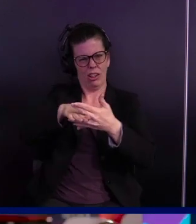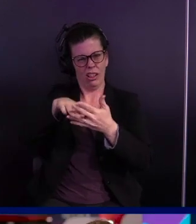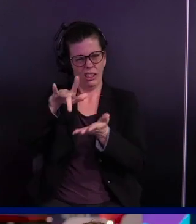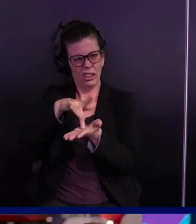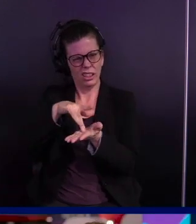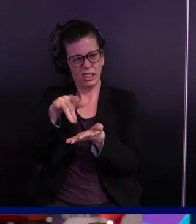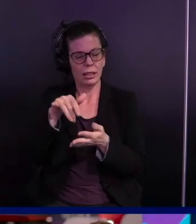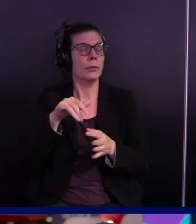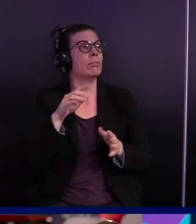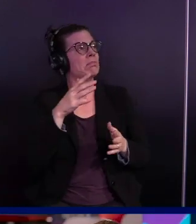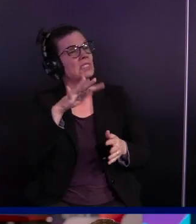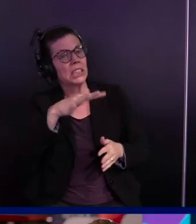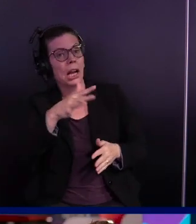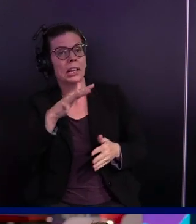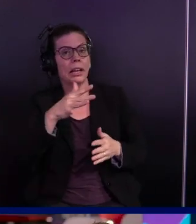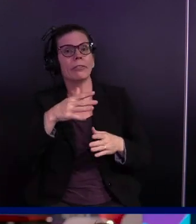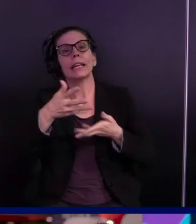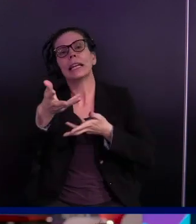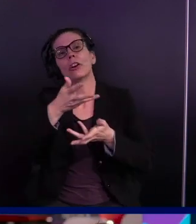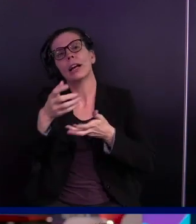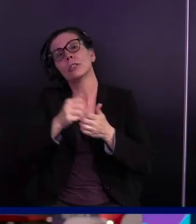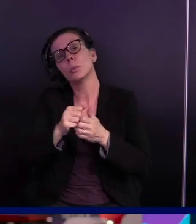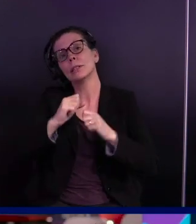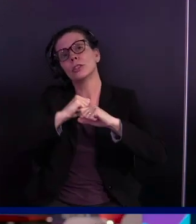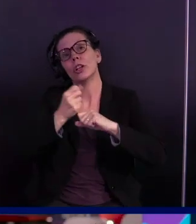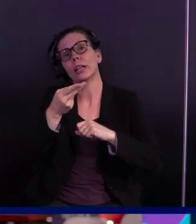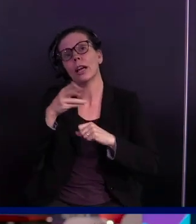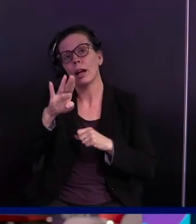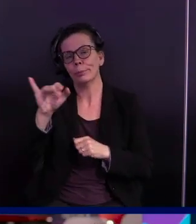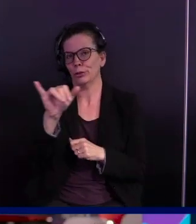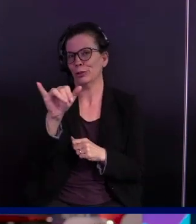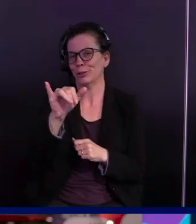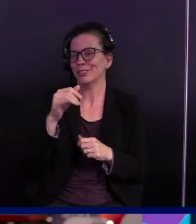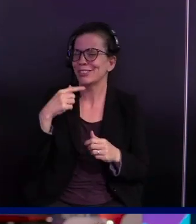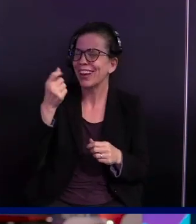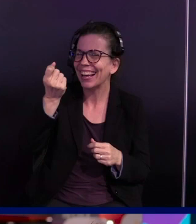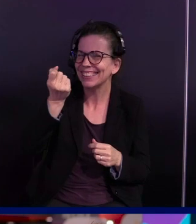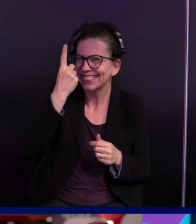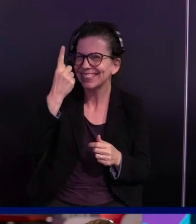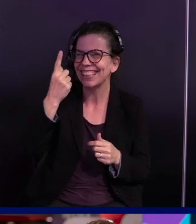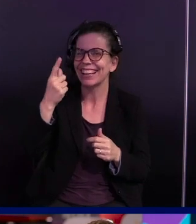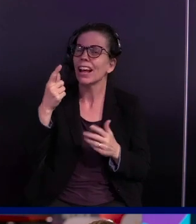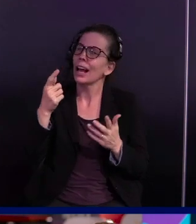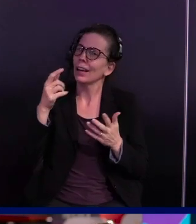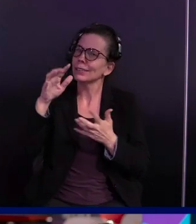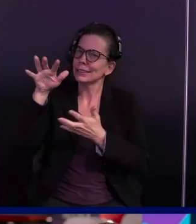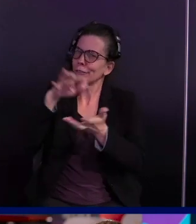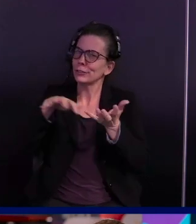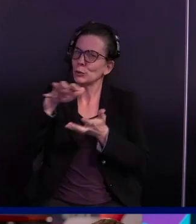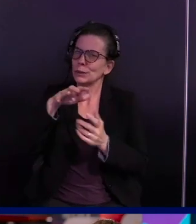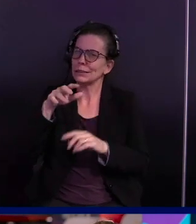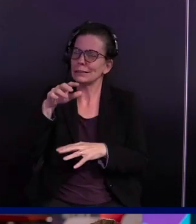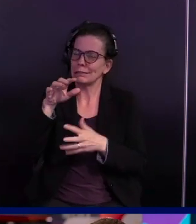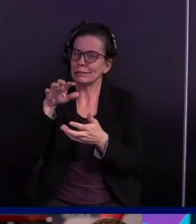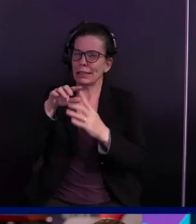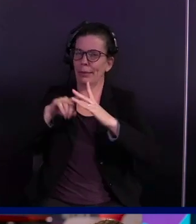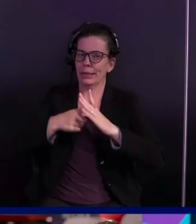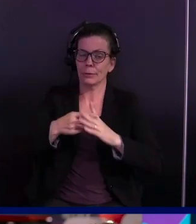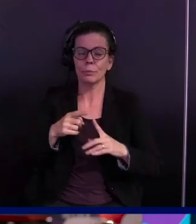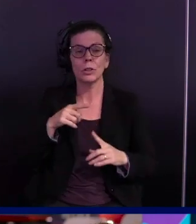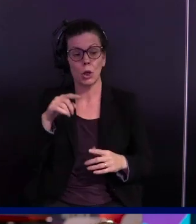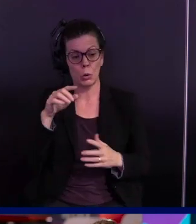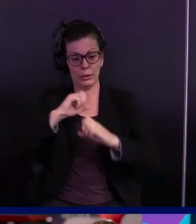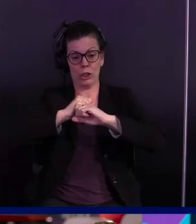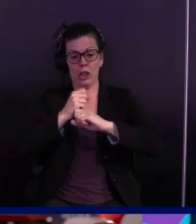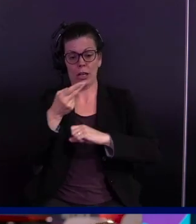Detective actually interacts with Security Hub as well, which I understand how that could be a little confusing at first. When we look at Security Hub,